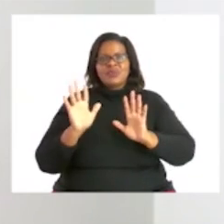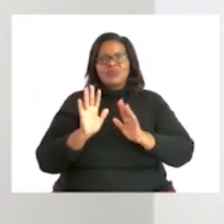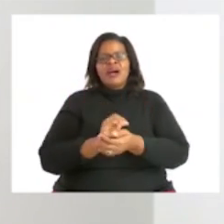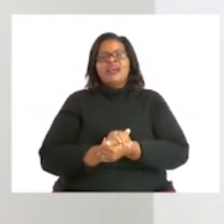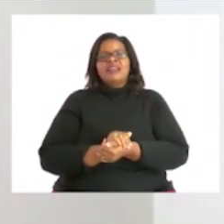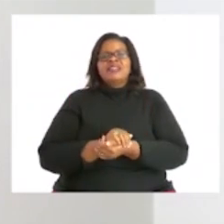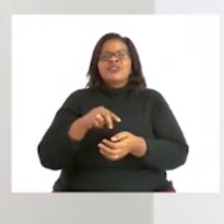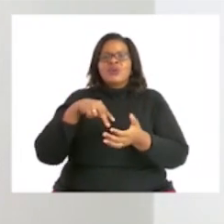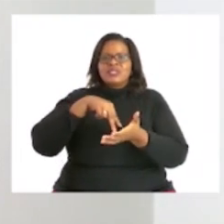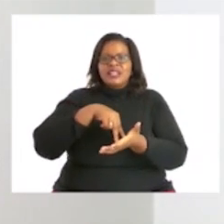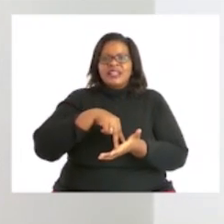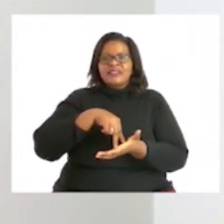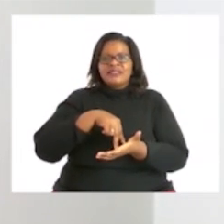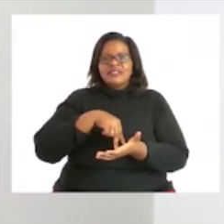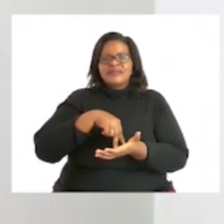let's stand.